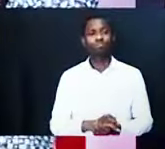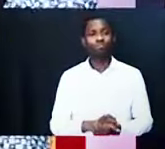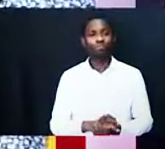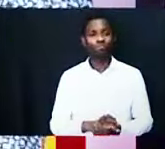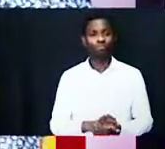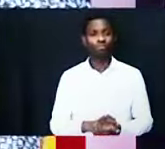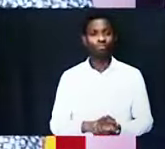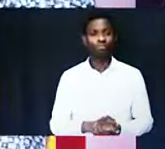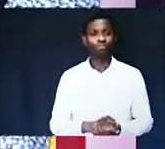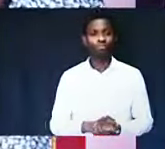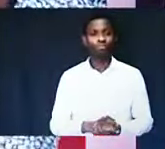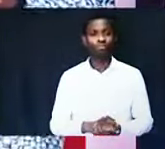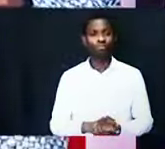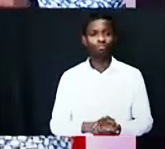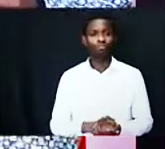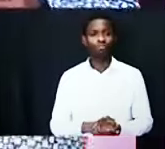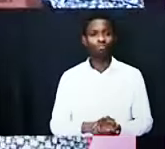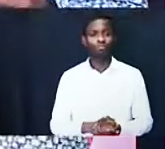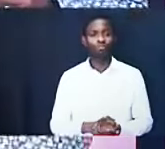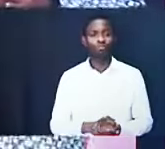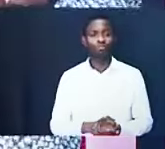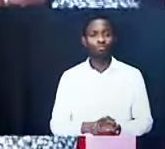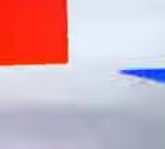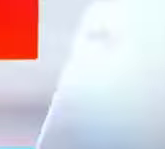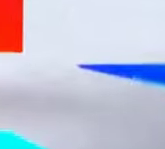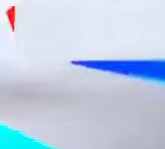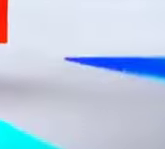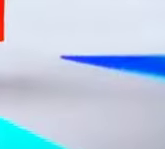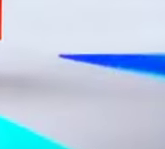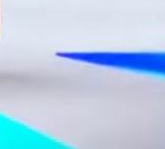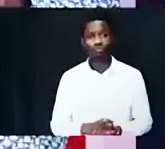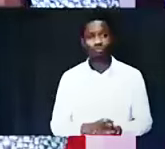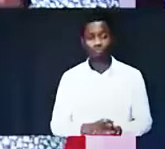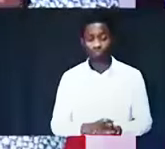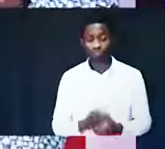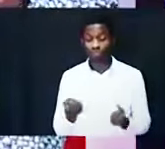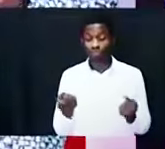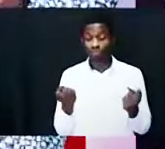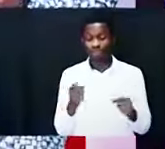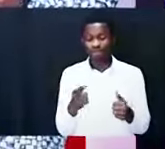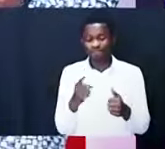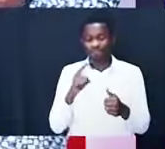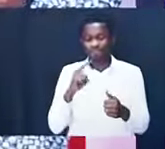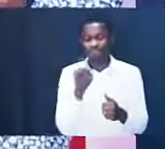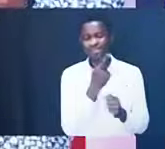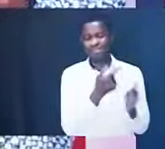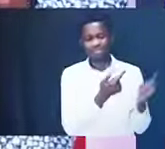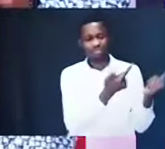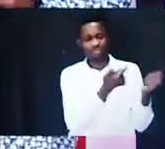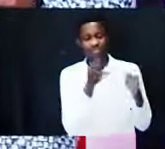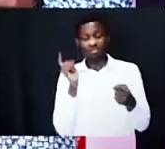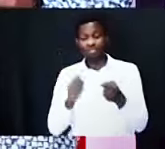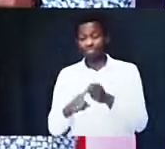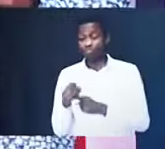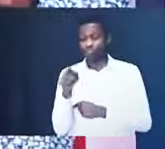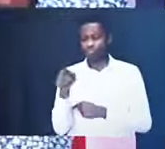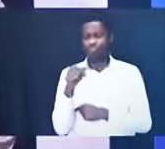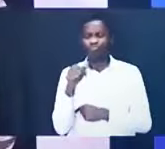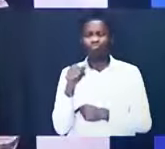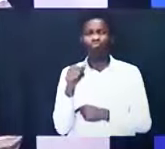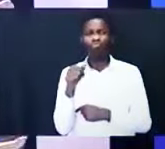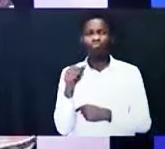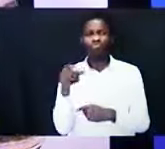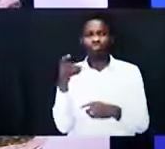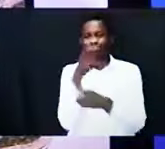you like, let's turn to the New Living Translation if you have. When I first came to you, dear brothers and sisters, I didn't